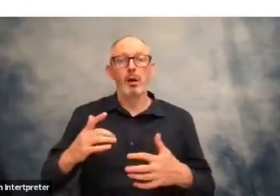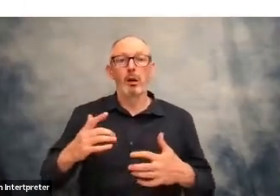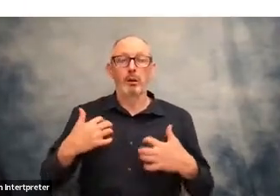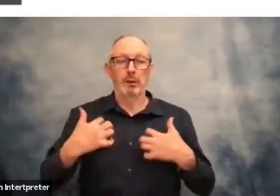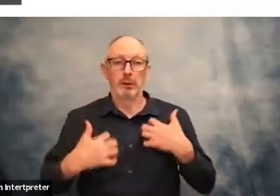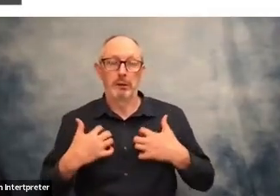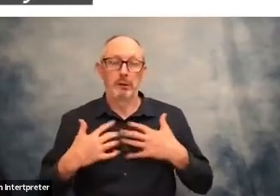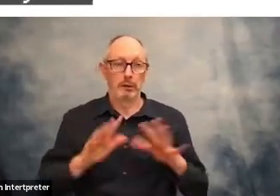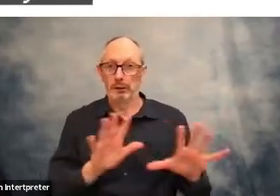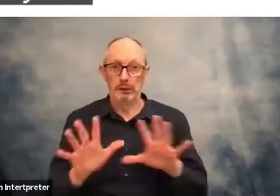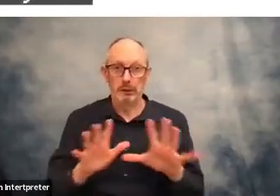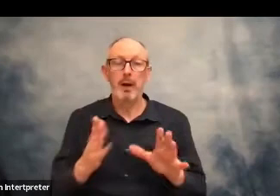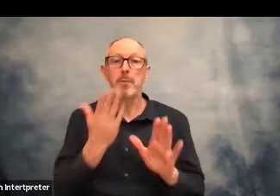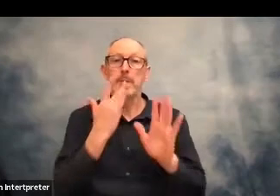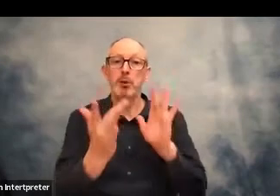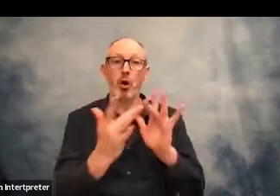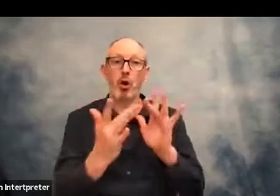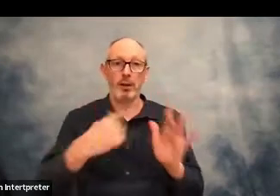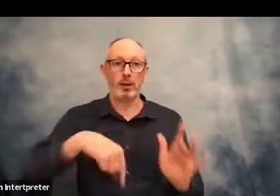connect. Thank you.